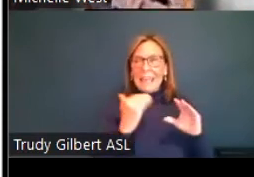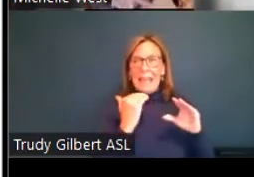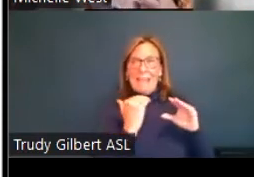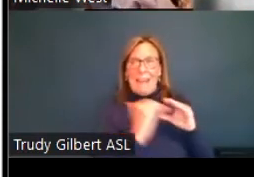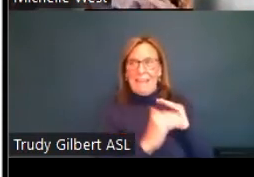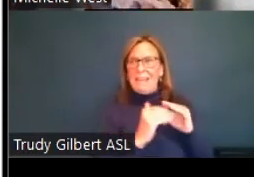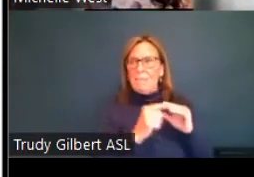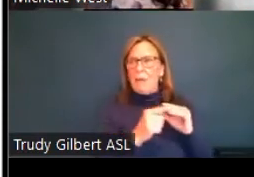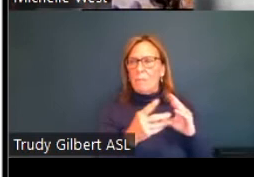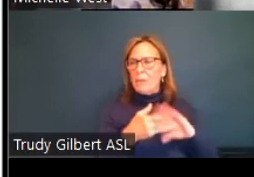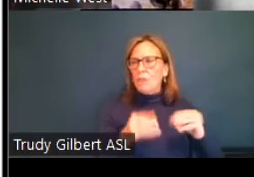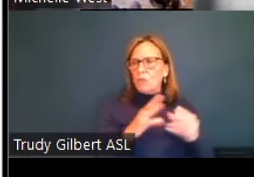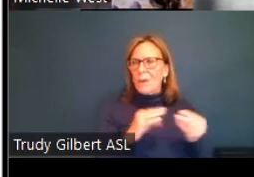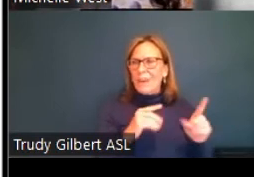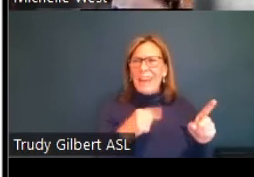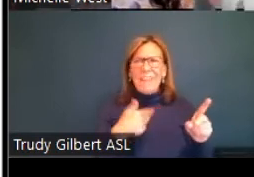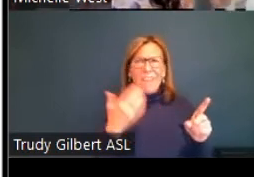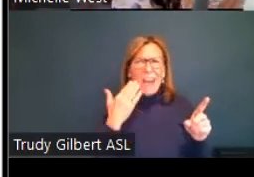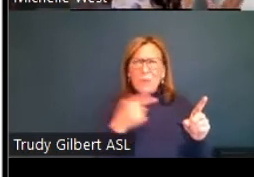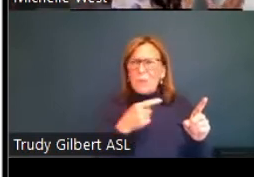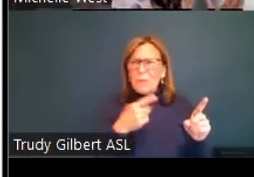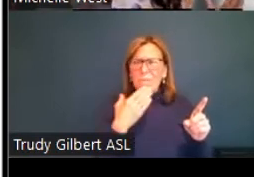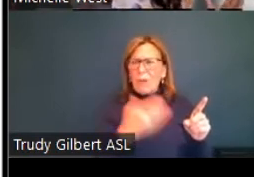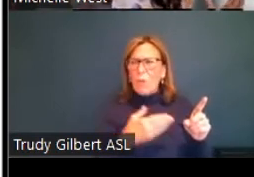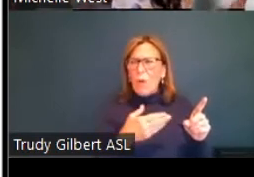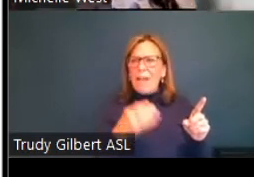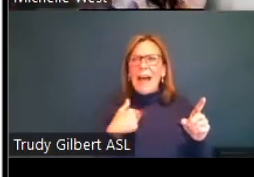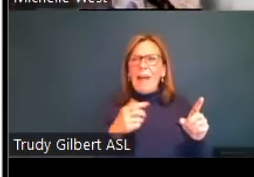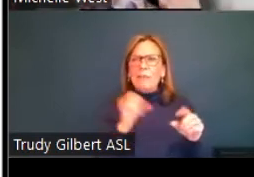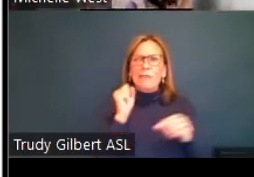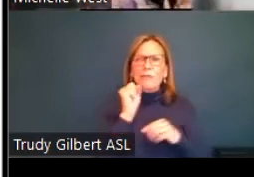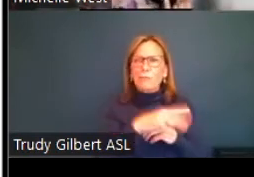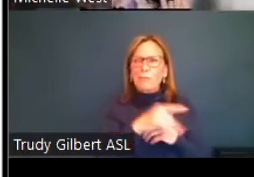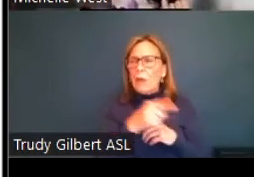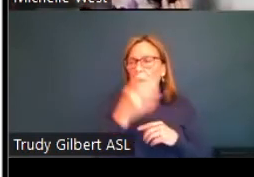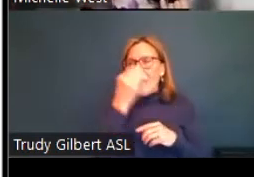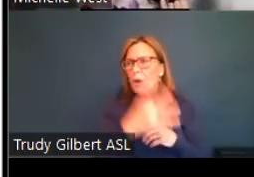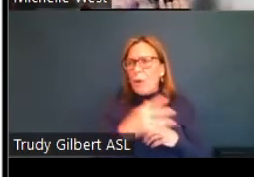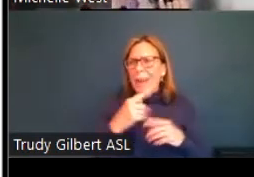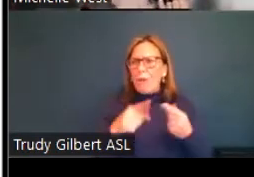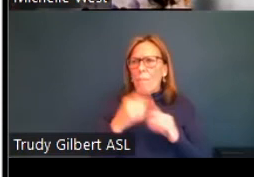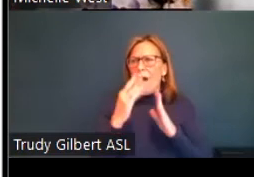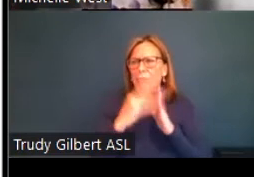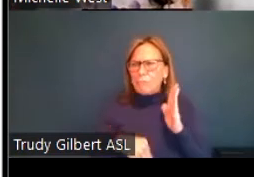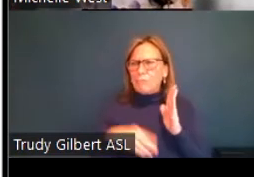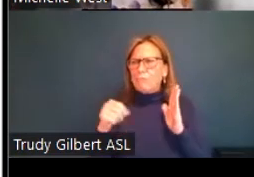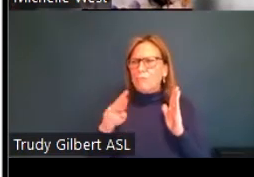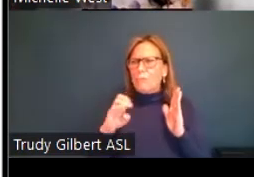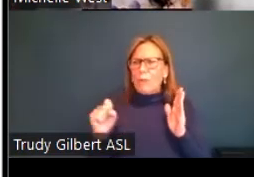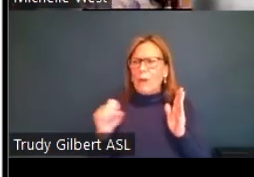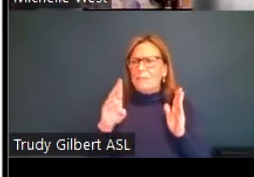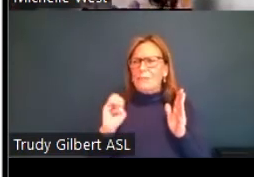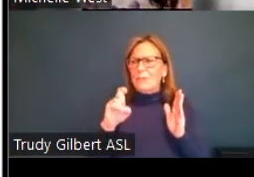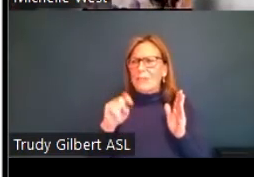got to know them really well, I would just pitch it. They wouldn't care about a press release because they knew whenever they call, I'm going to pick up